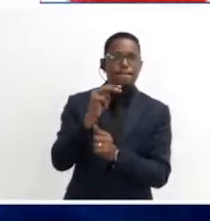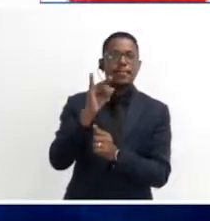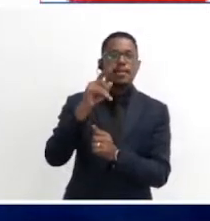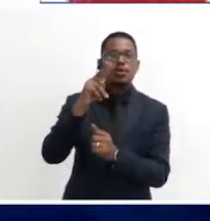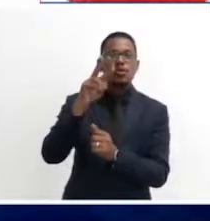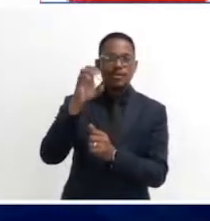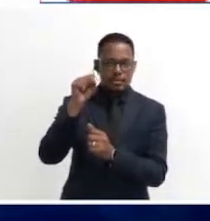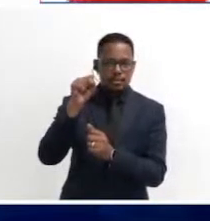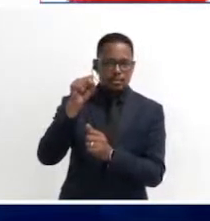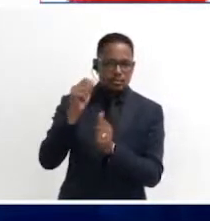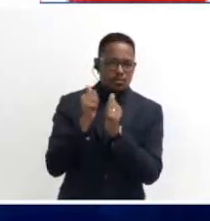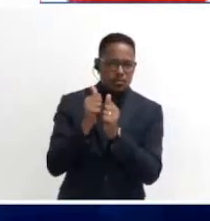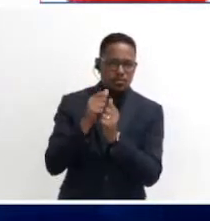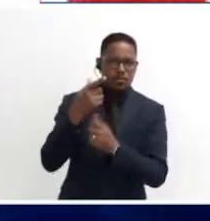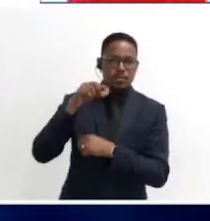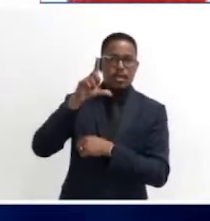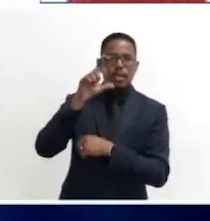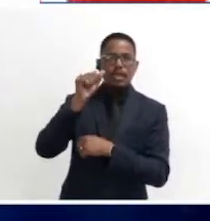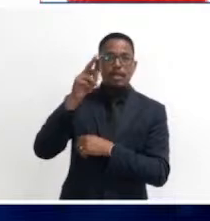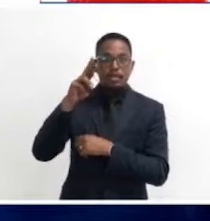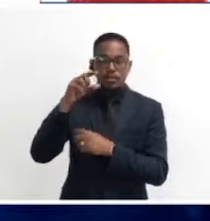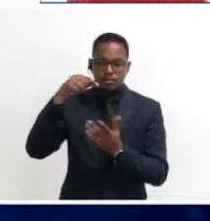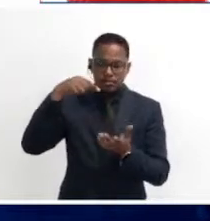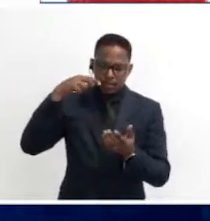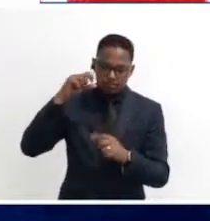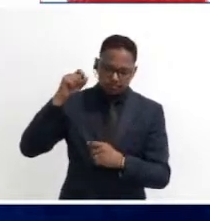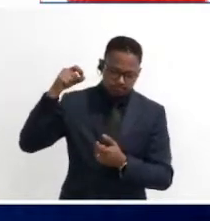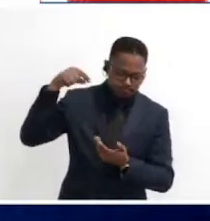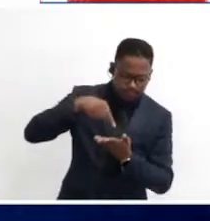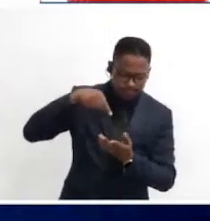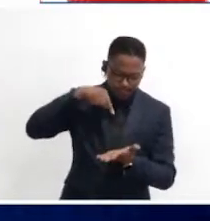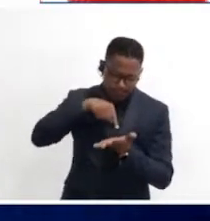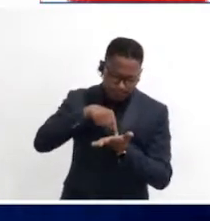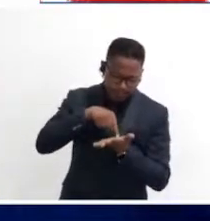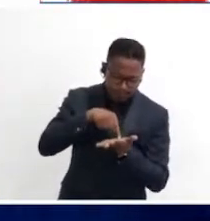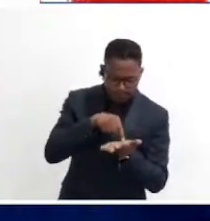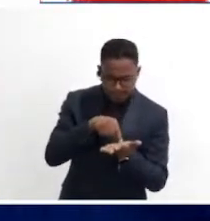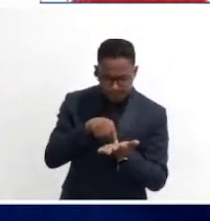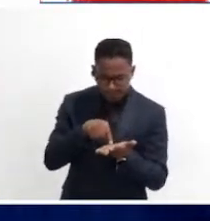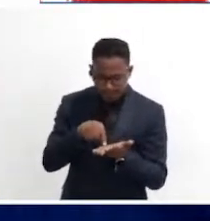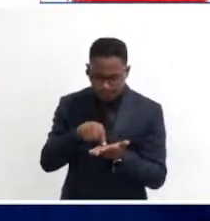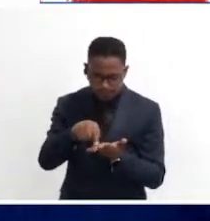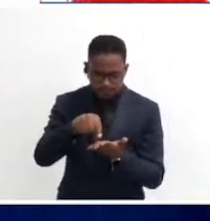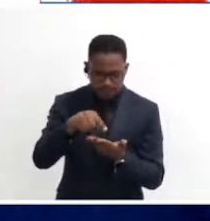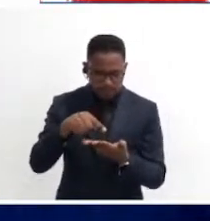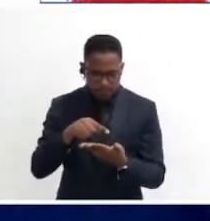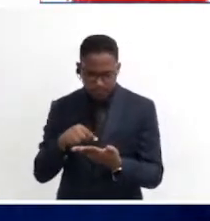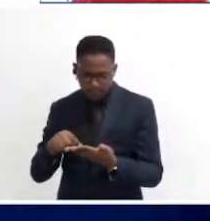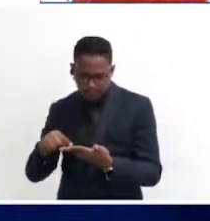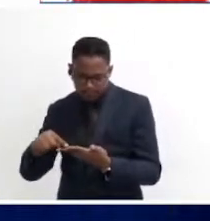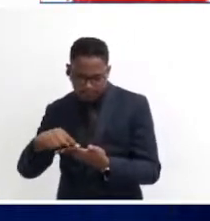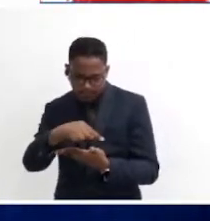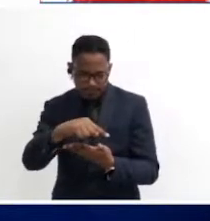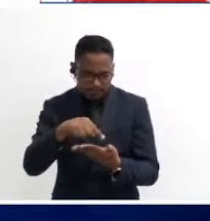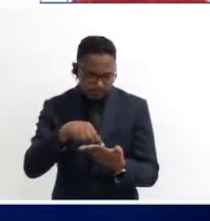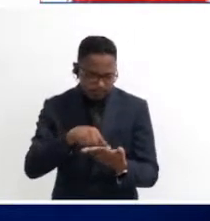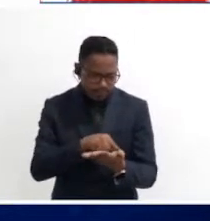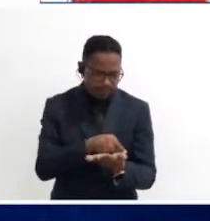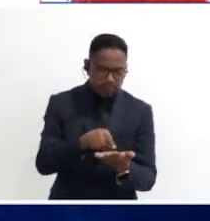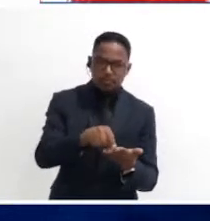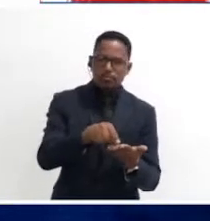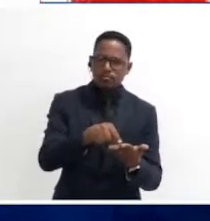They're significantly smaller than what you can achieve with a mechanical drill, and